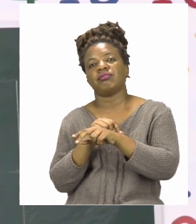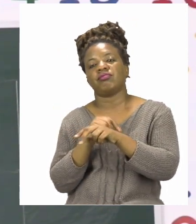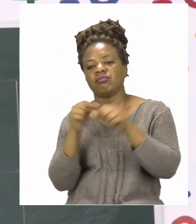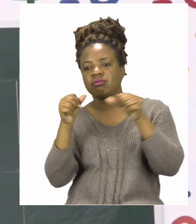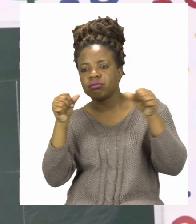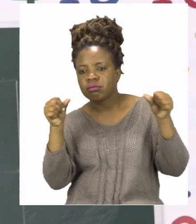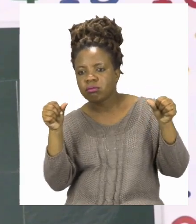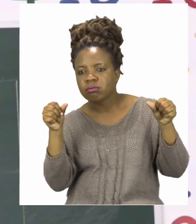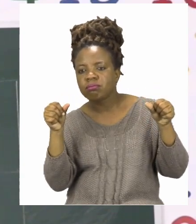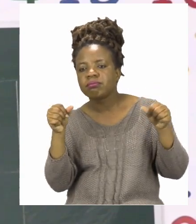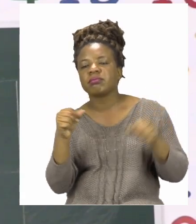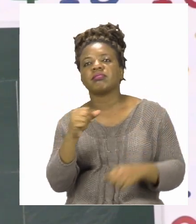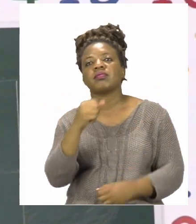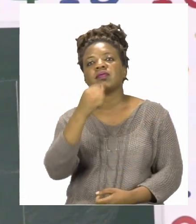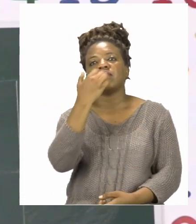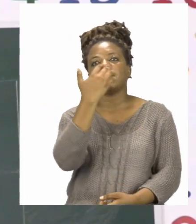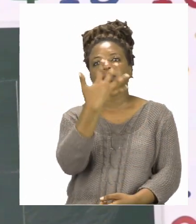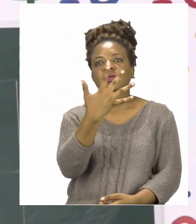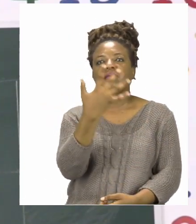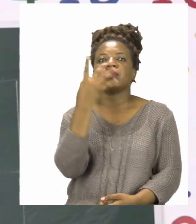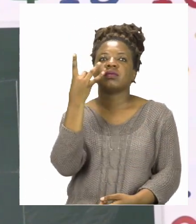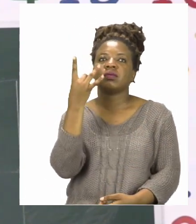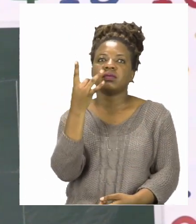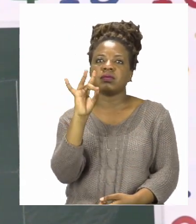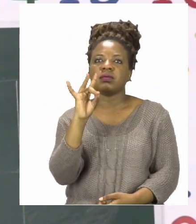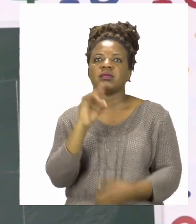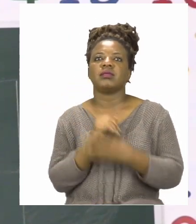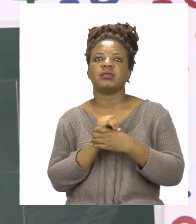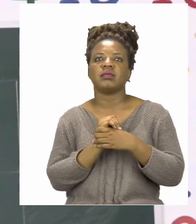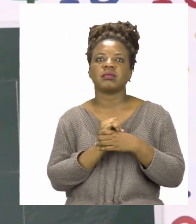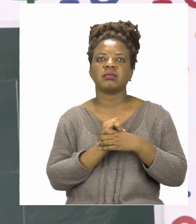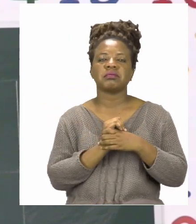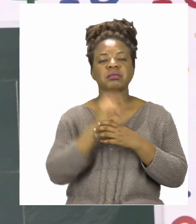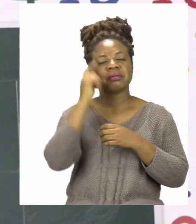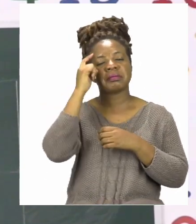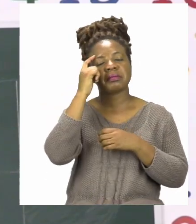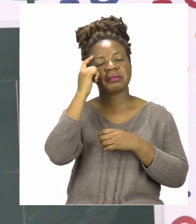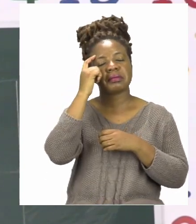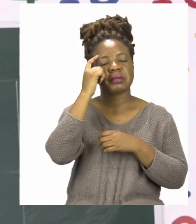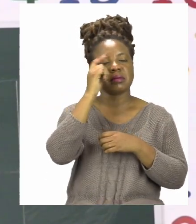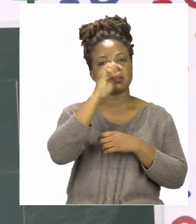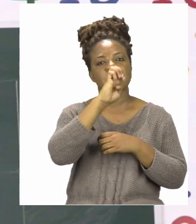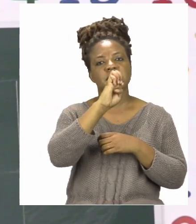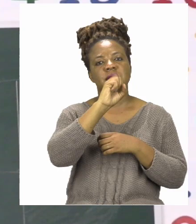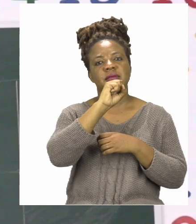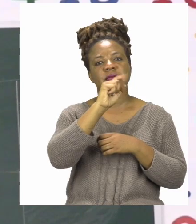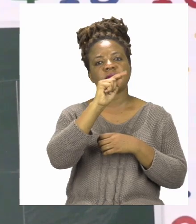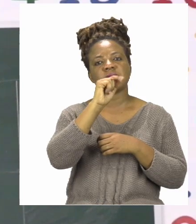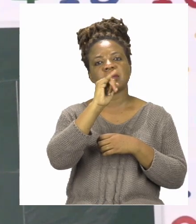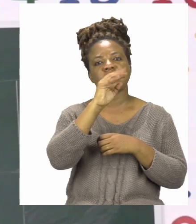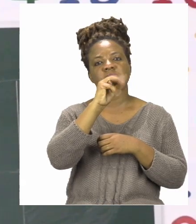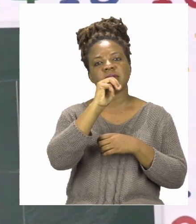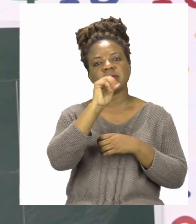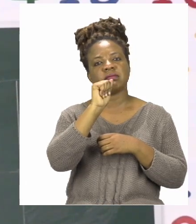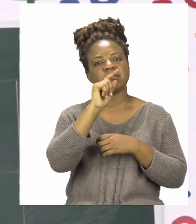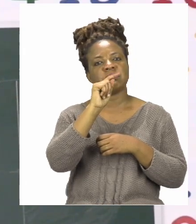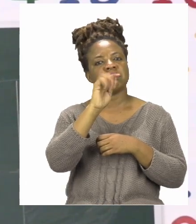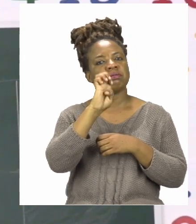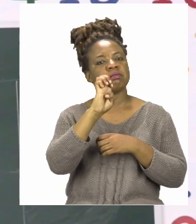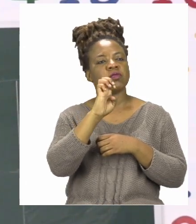Now remember, with your estimating, there's no wrong answer. Please make sure that you estimate or you